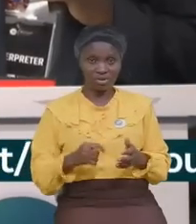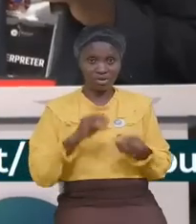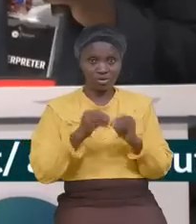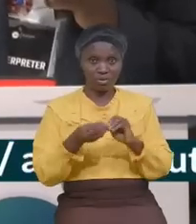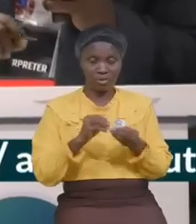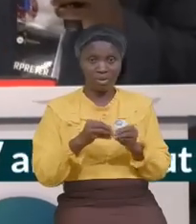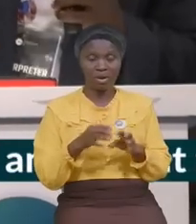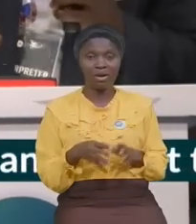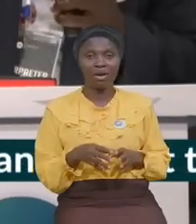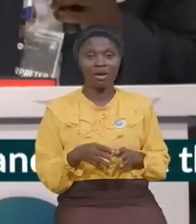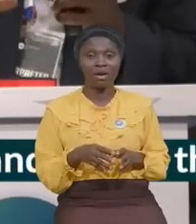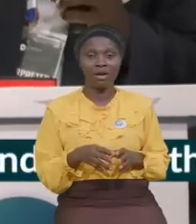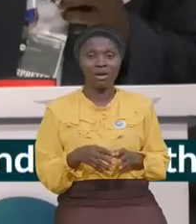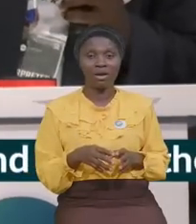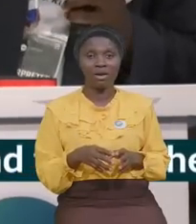now.